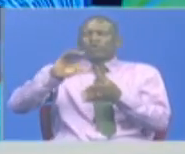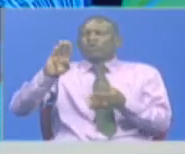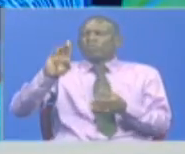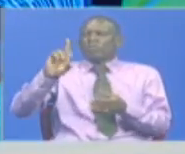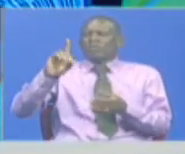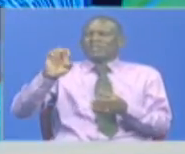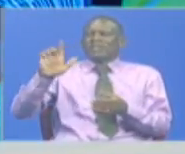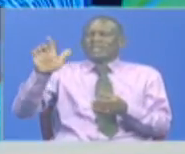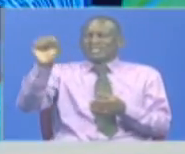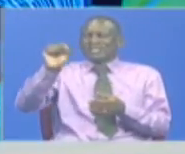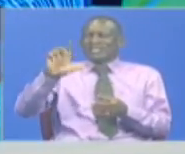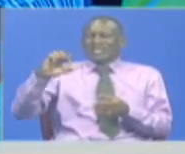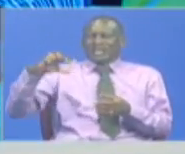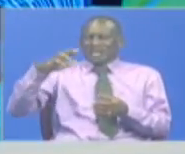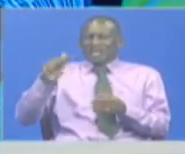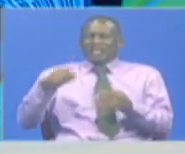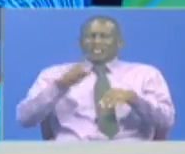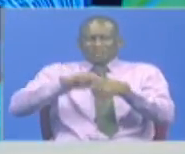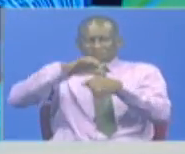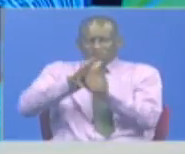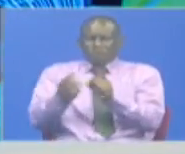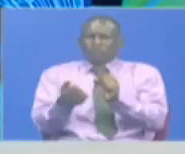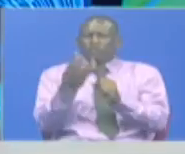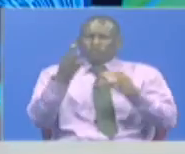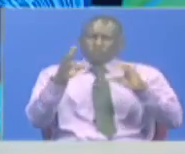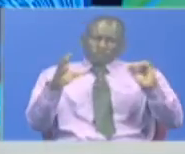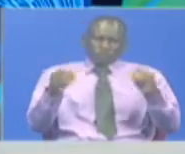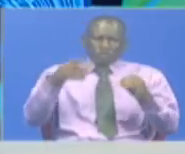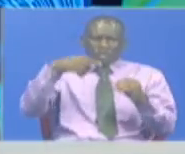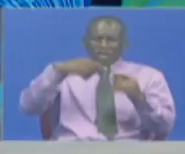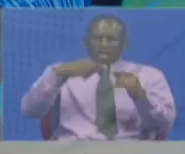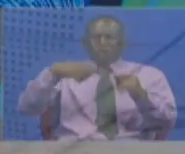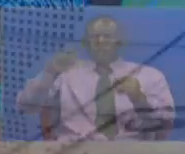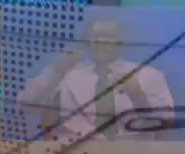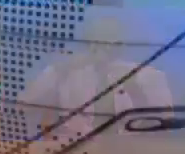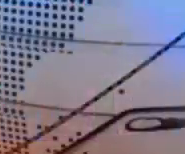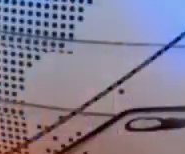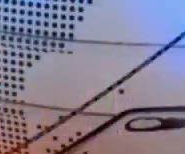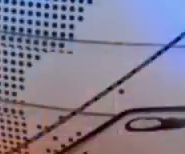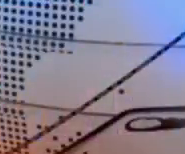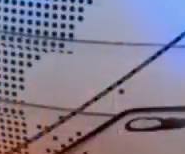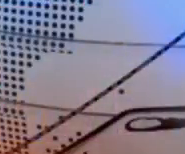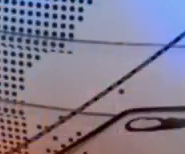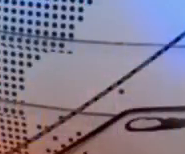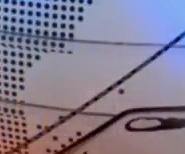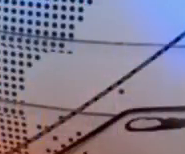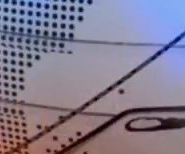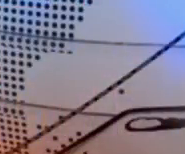coronavirus outbreak with a convincing 4-0 derby win over Schalke at the Signal Iduna Park.